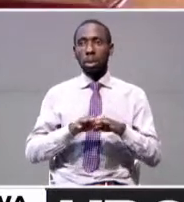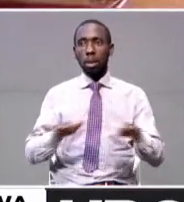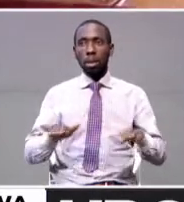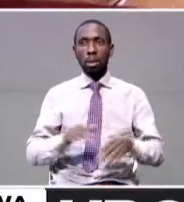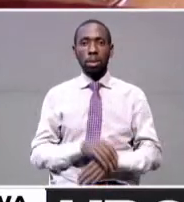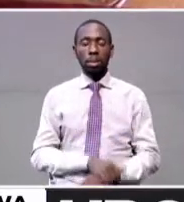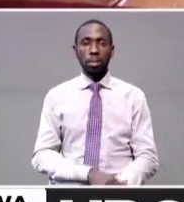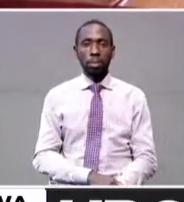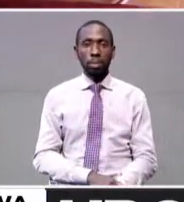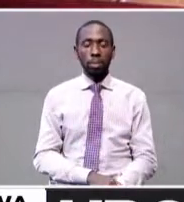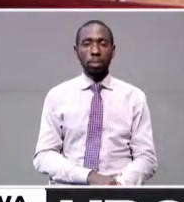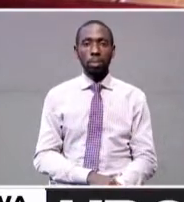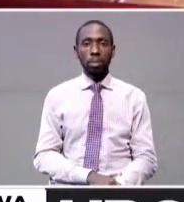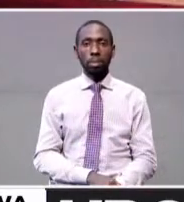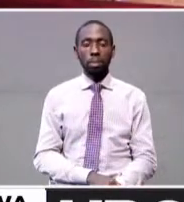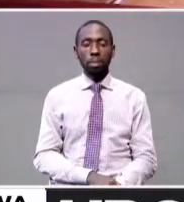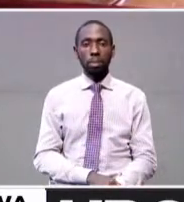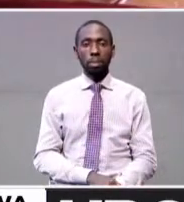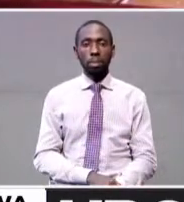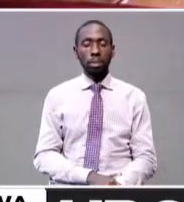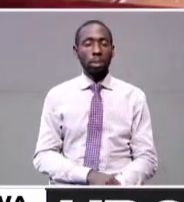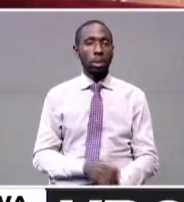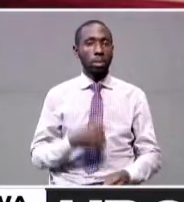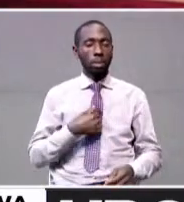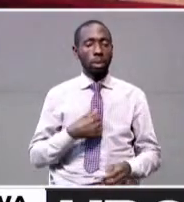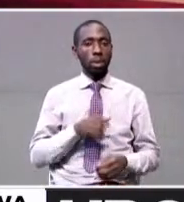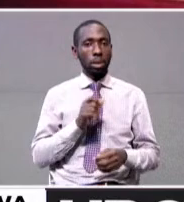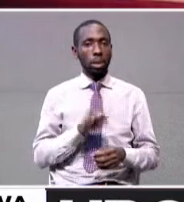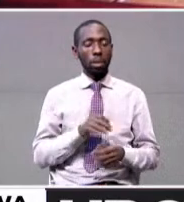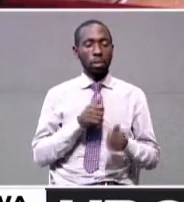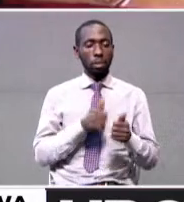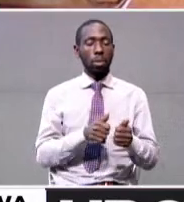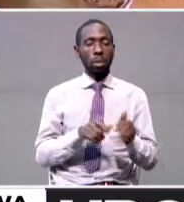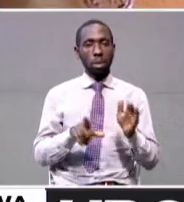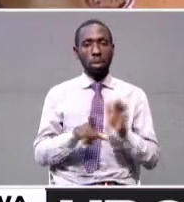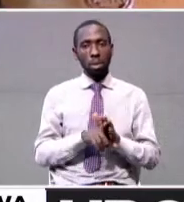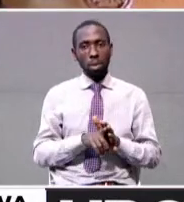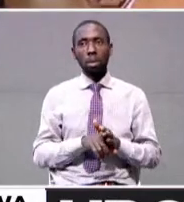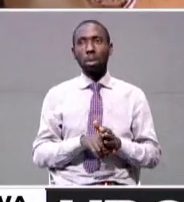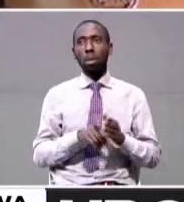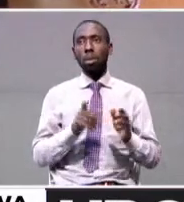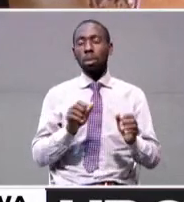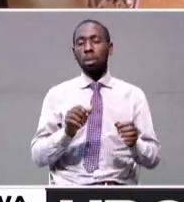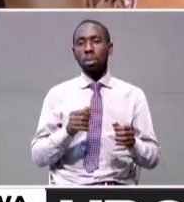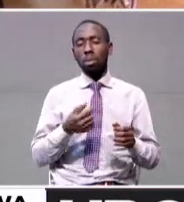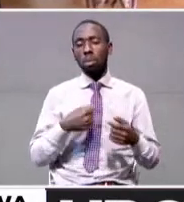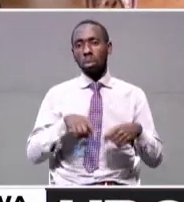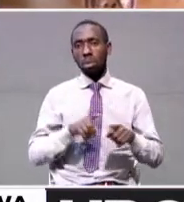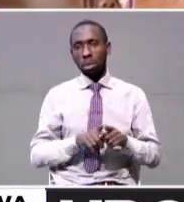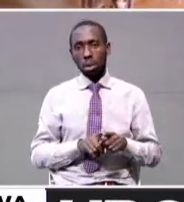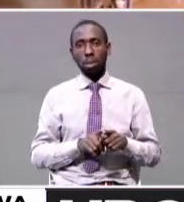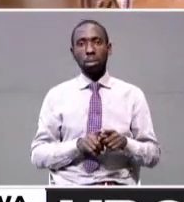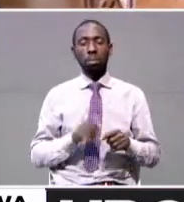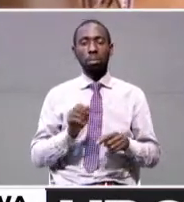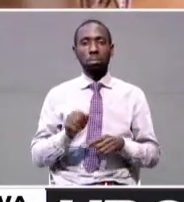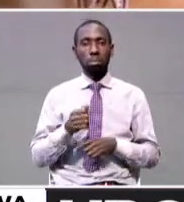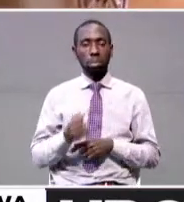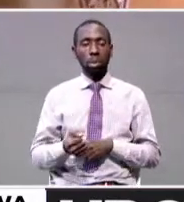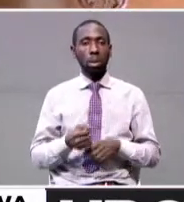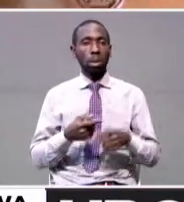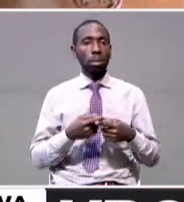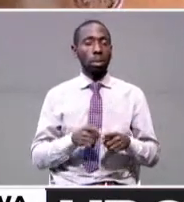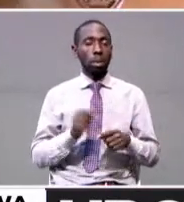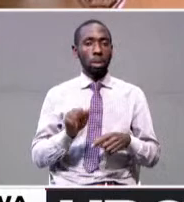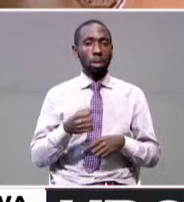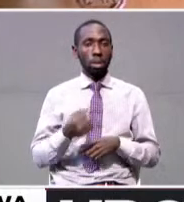nti amateeka weegali singa amateeka tegaliwo twandibadde tugamba nti ne gavumenti